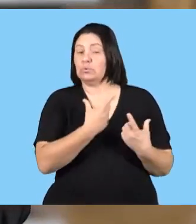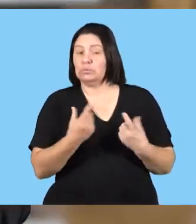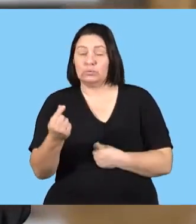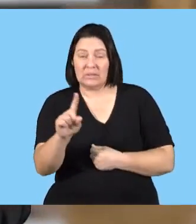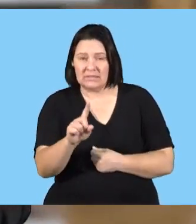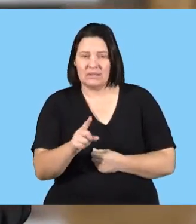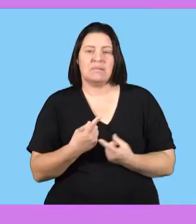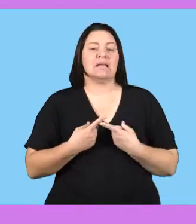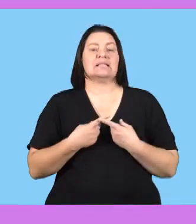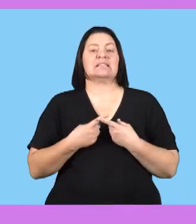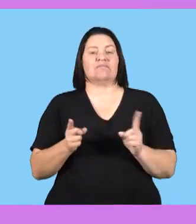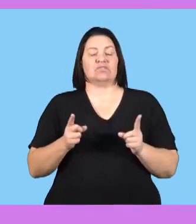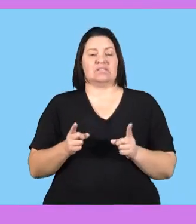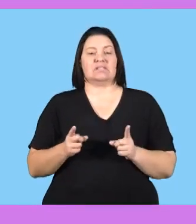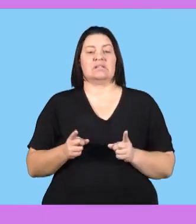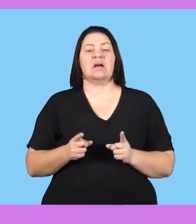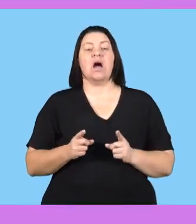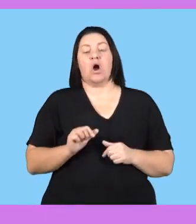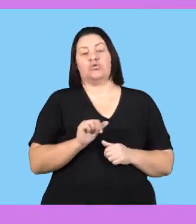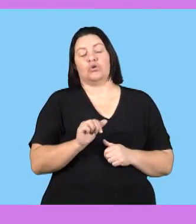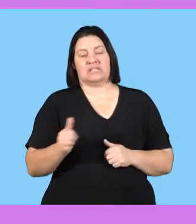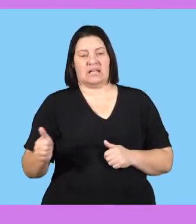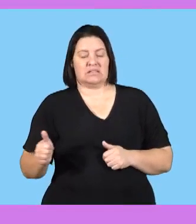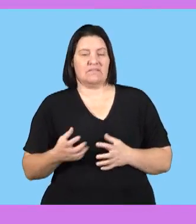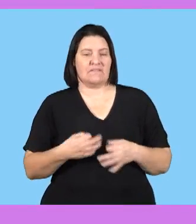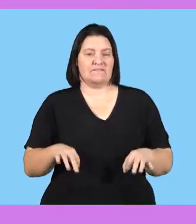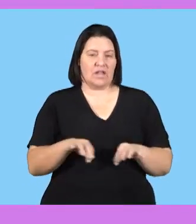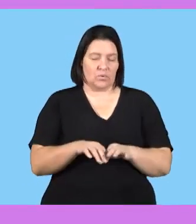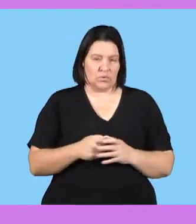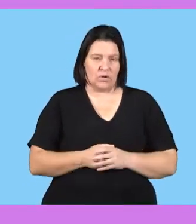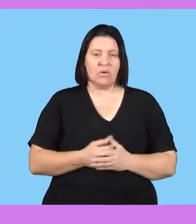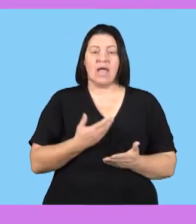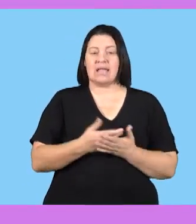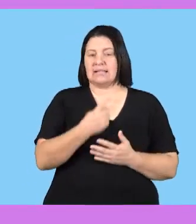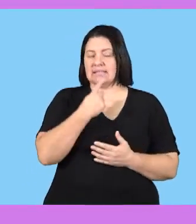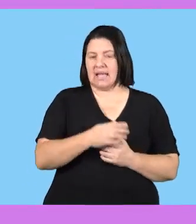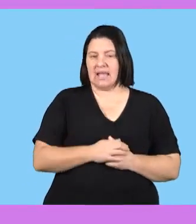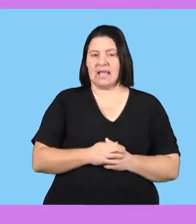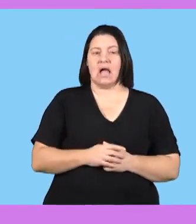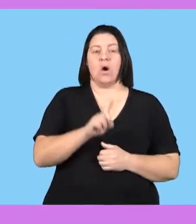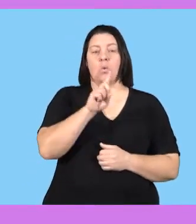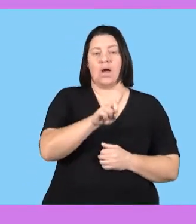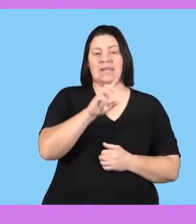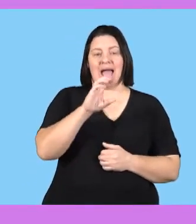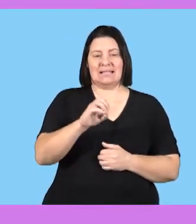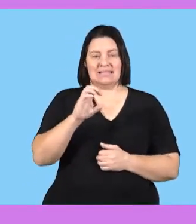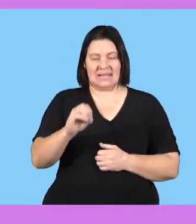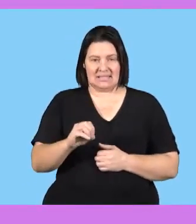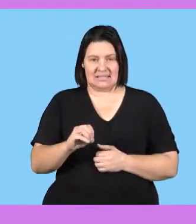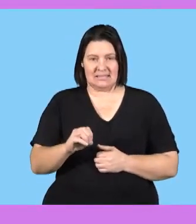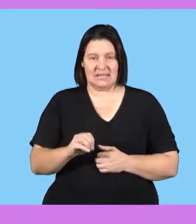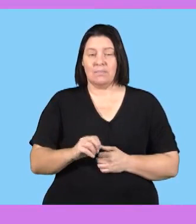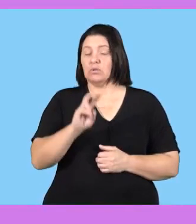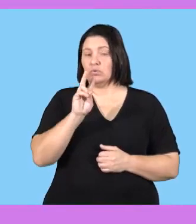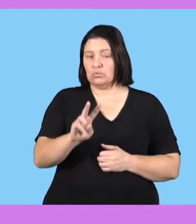do is to get the difference between the consecutive values. We can simply say 100, which